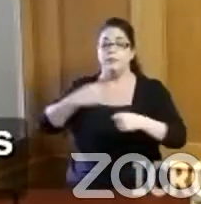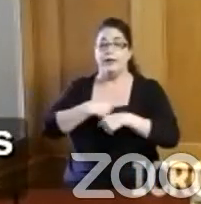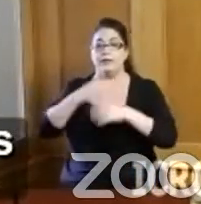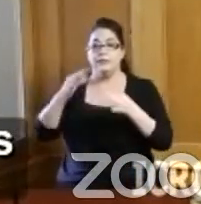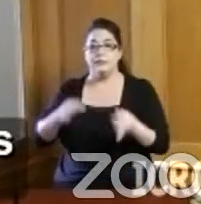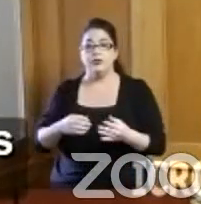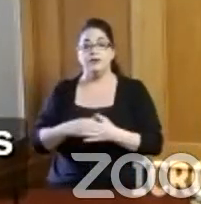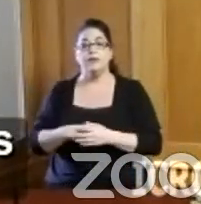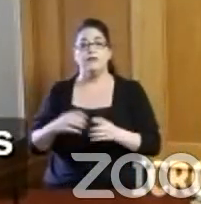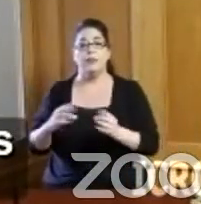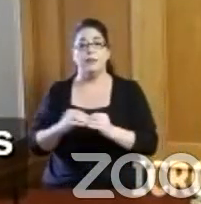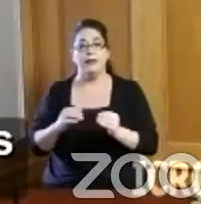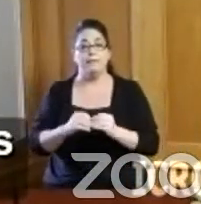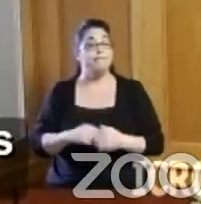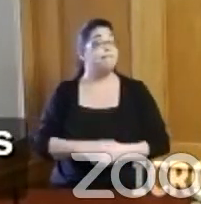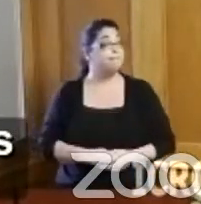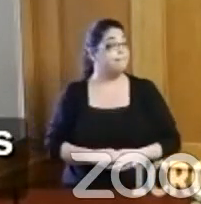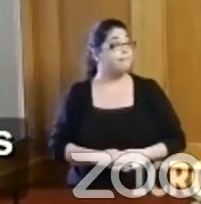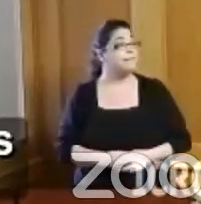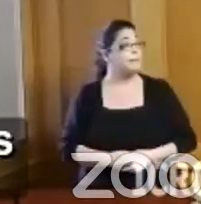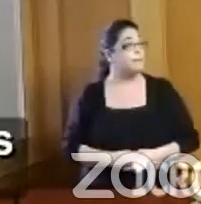meeting, depending on your summer schedule. Okay.